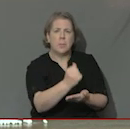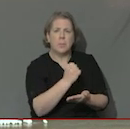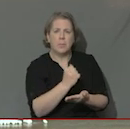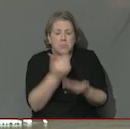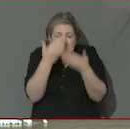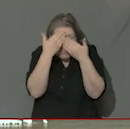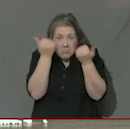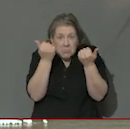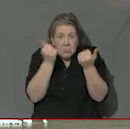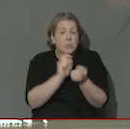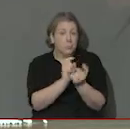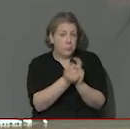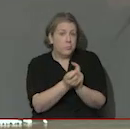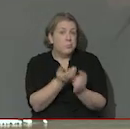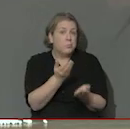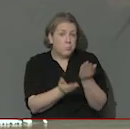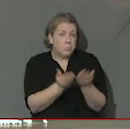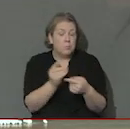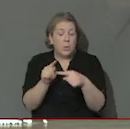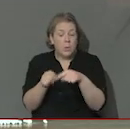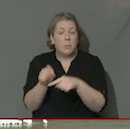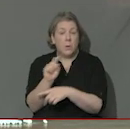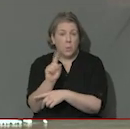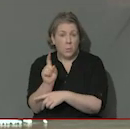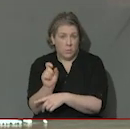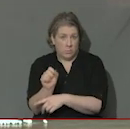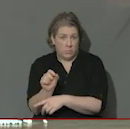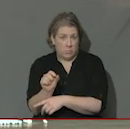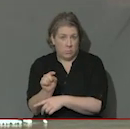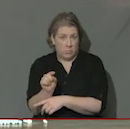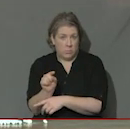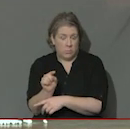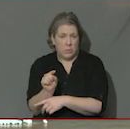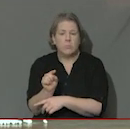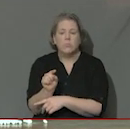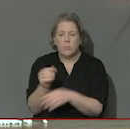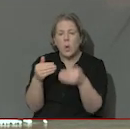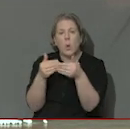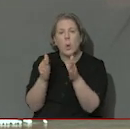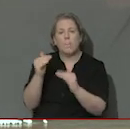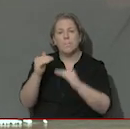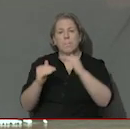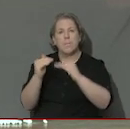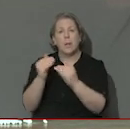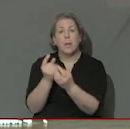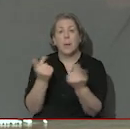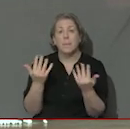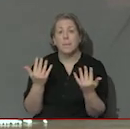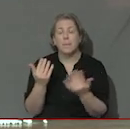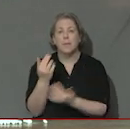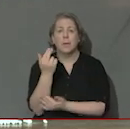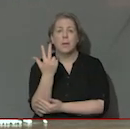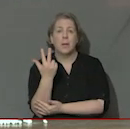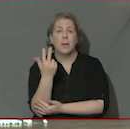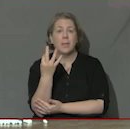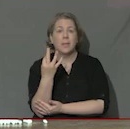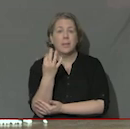can change depending on the question. In this case, they gave us the opening balance of